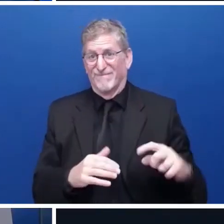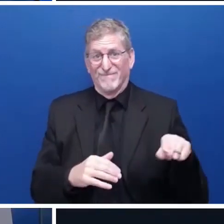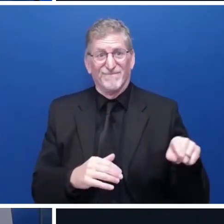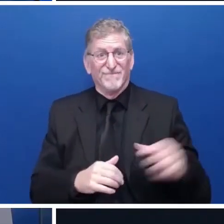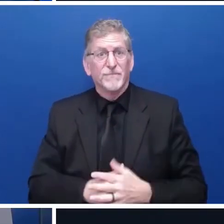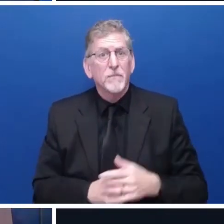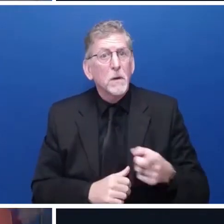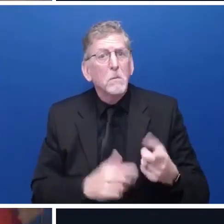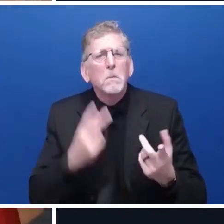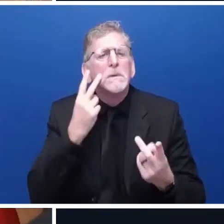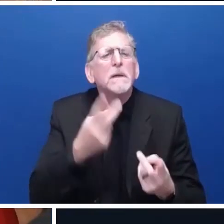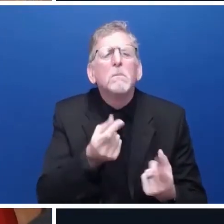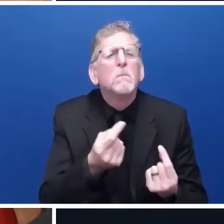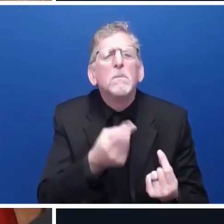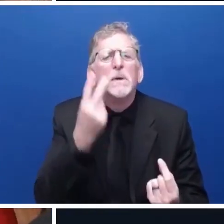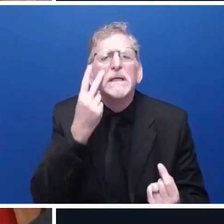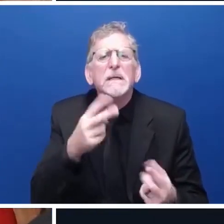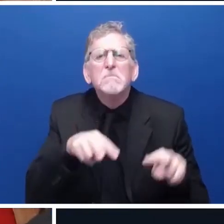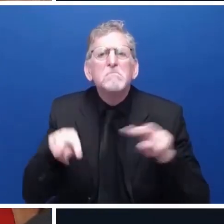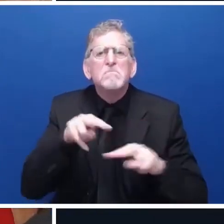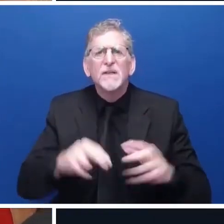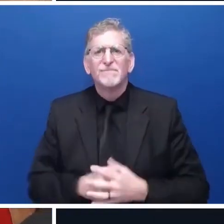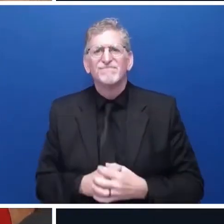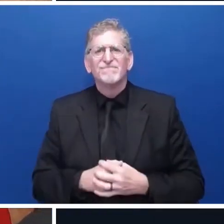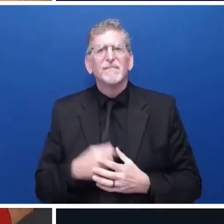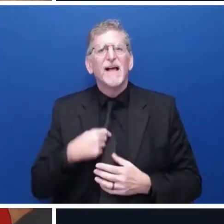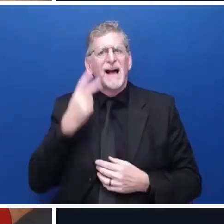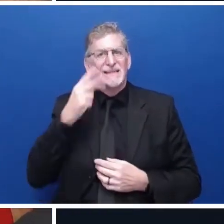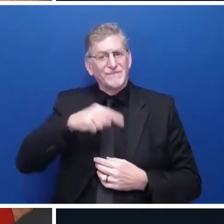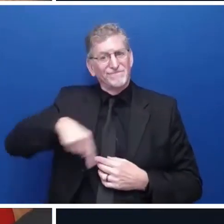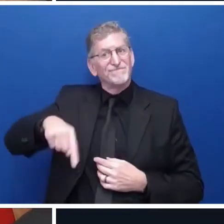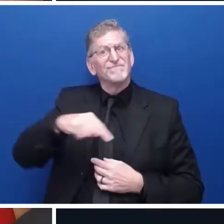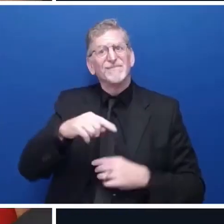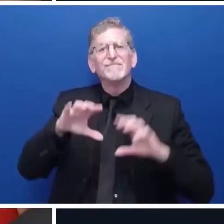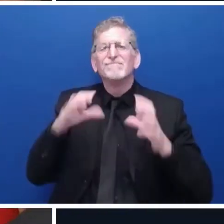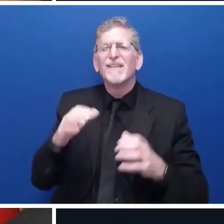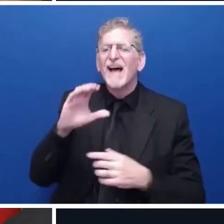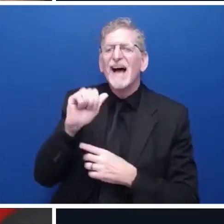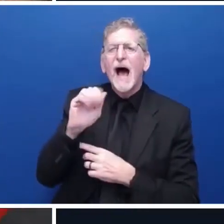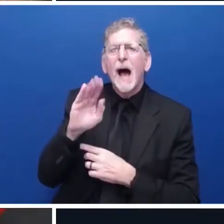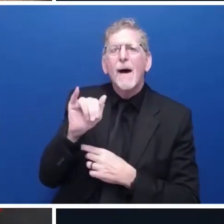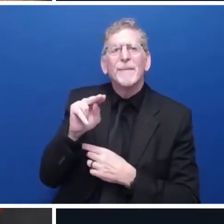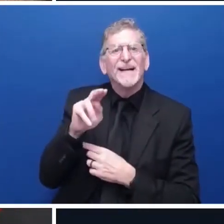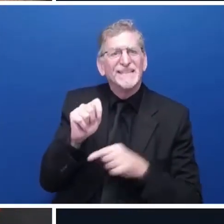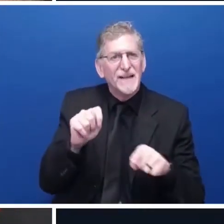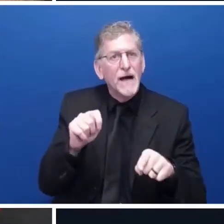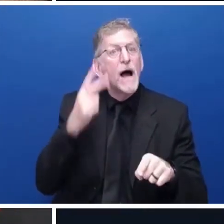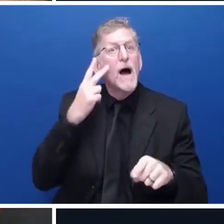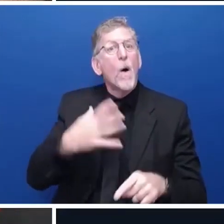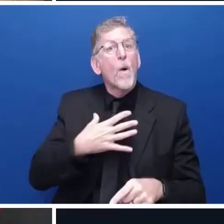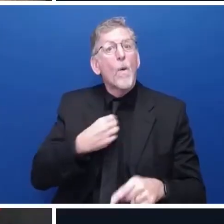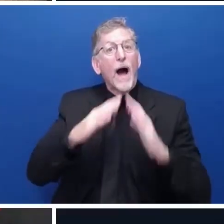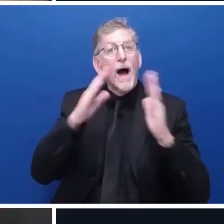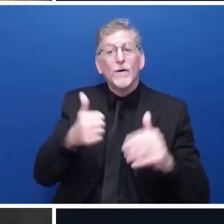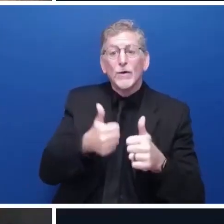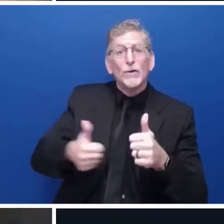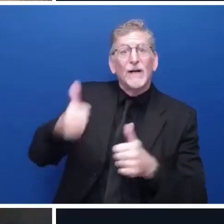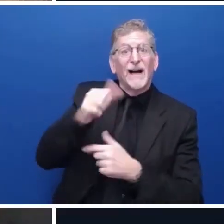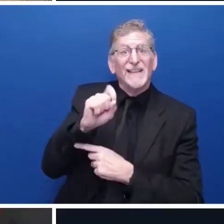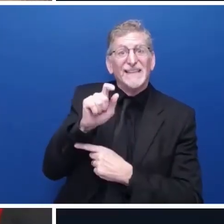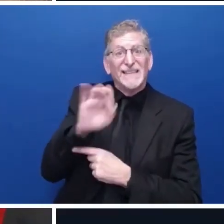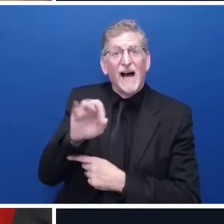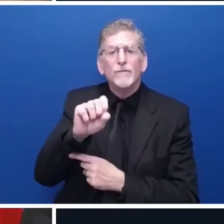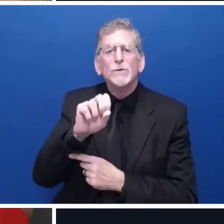out to our viewers that you have a choice spot there in the gallery just atop the rostrum from where the president will be speaking tonight. What are you